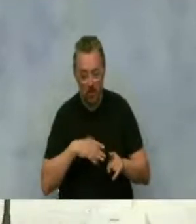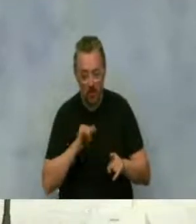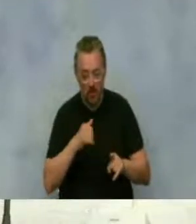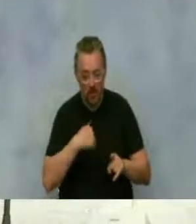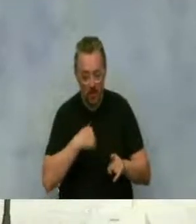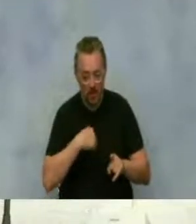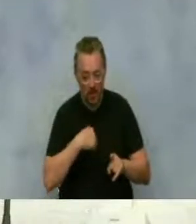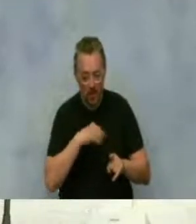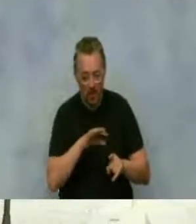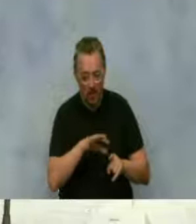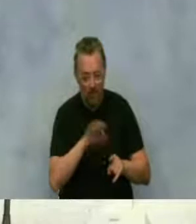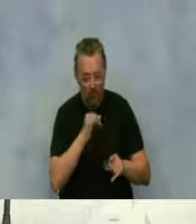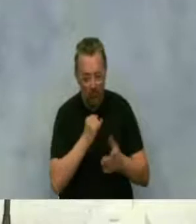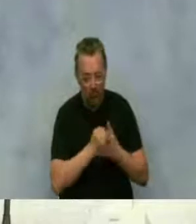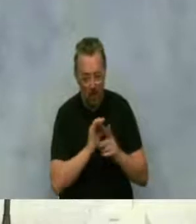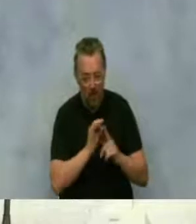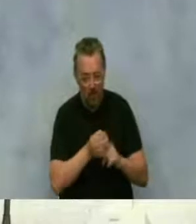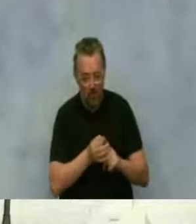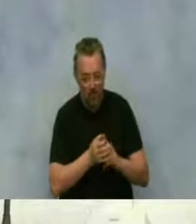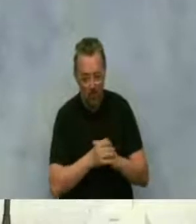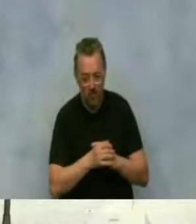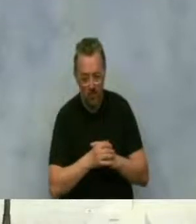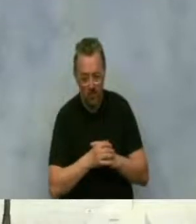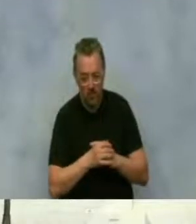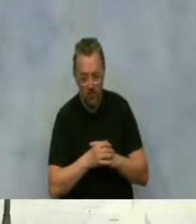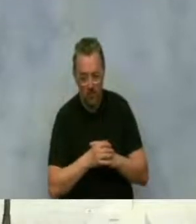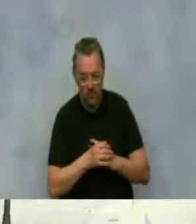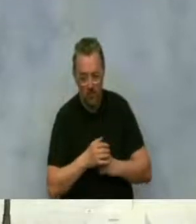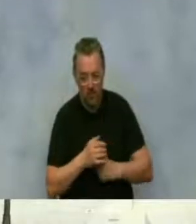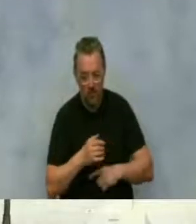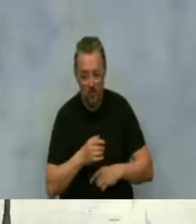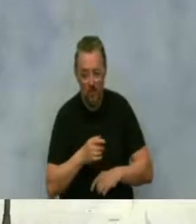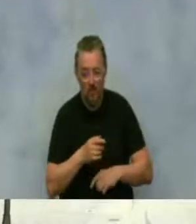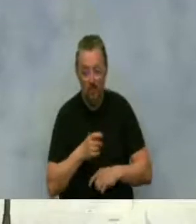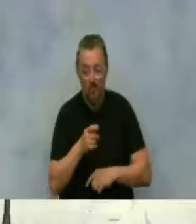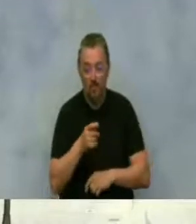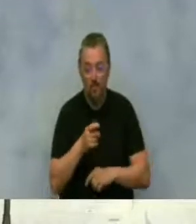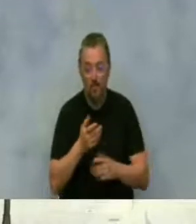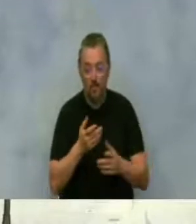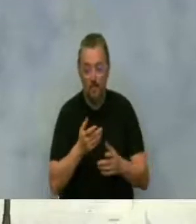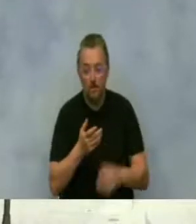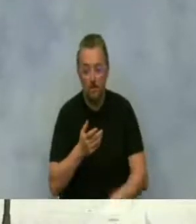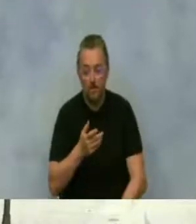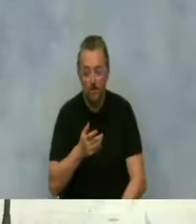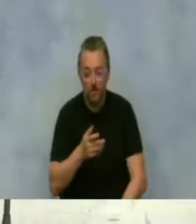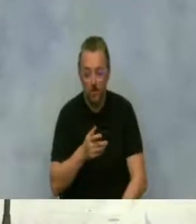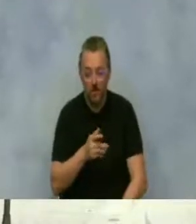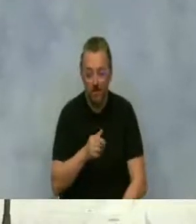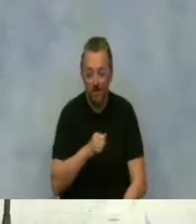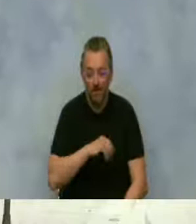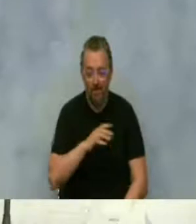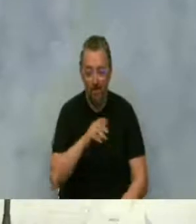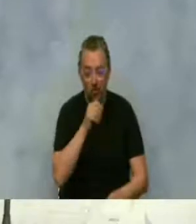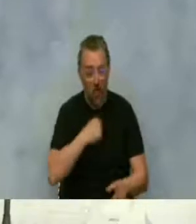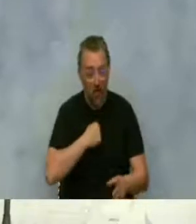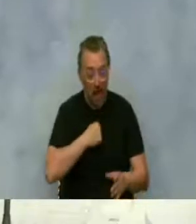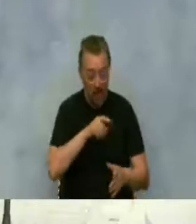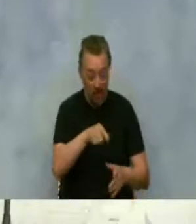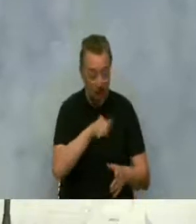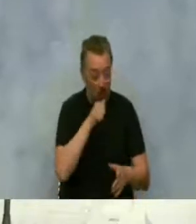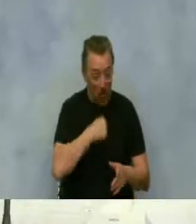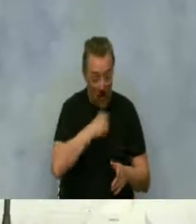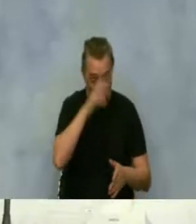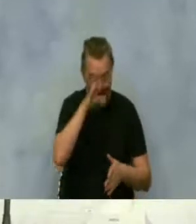but certainly for housing associations. Certainly, it's not my experience, and certainly